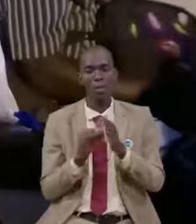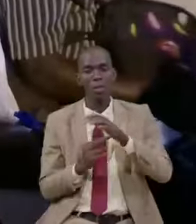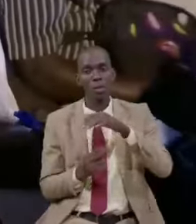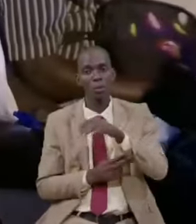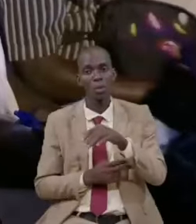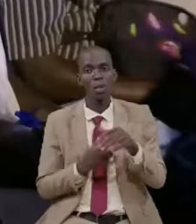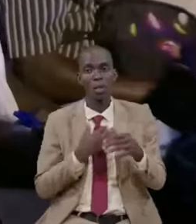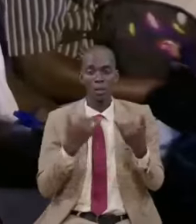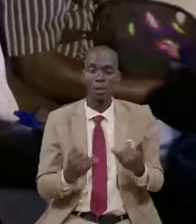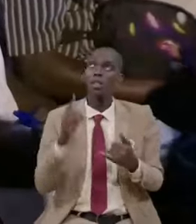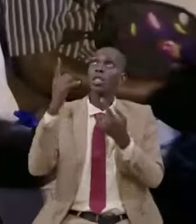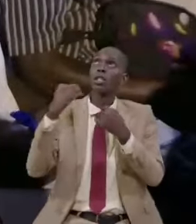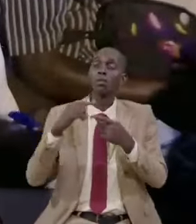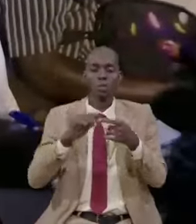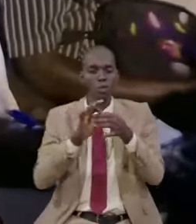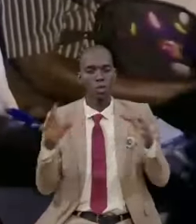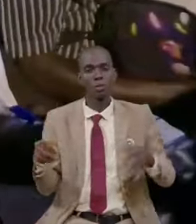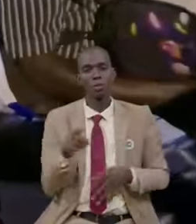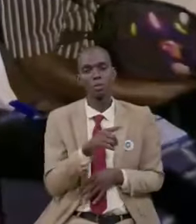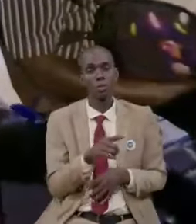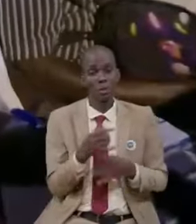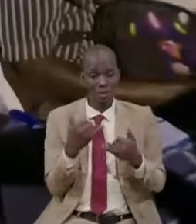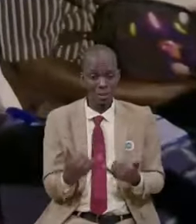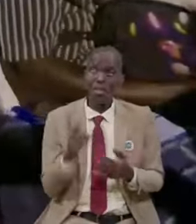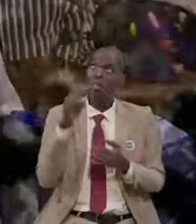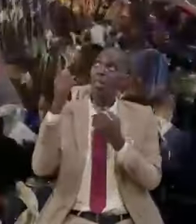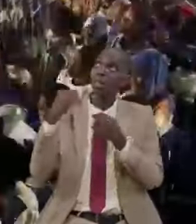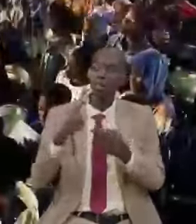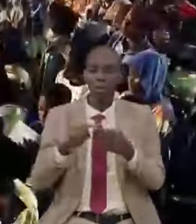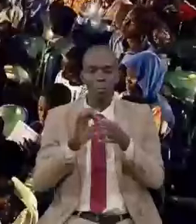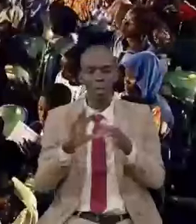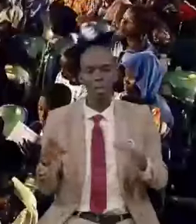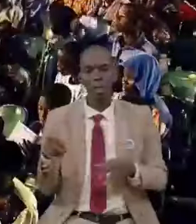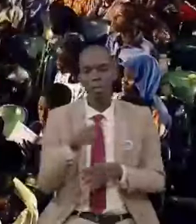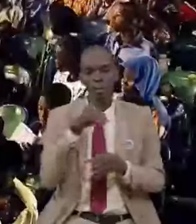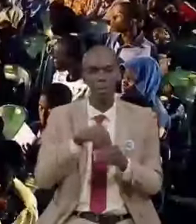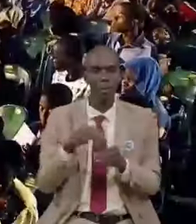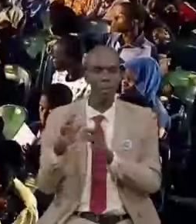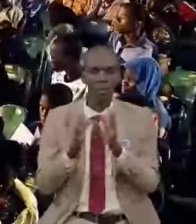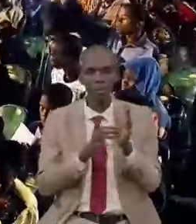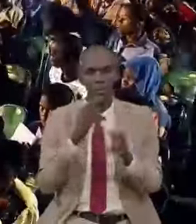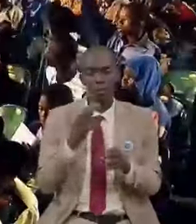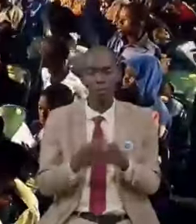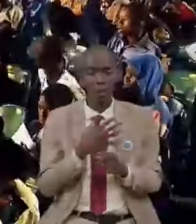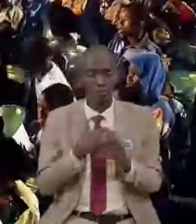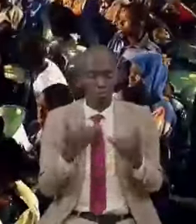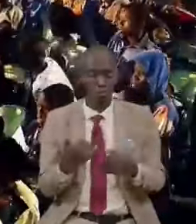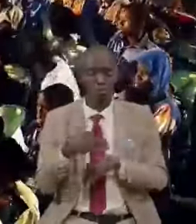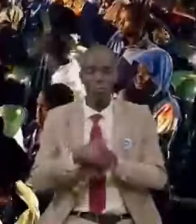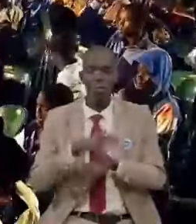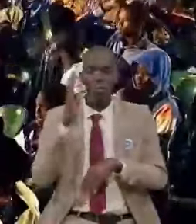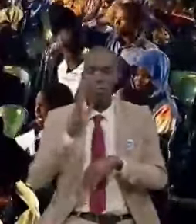I said he comes to loose you. Amen. And tonight will be your night in Jesus' name.